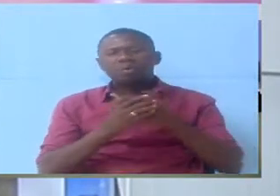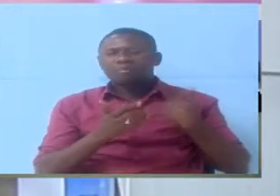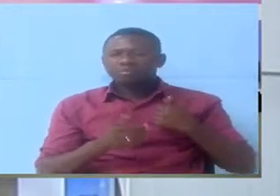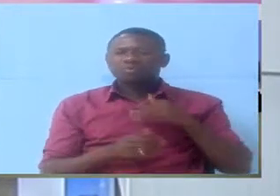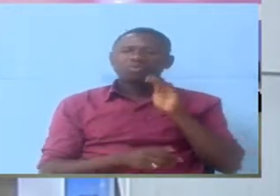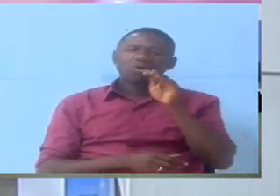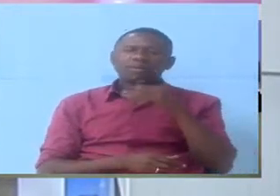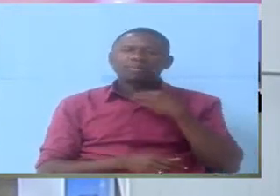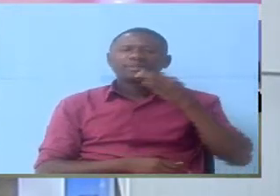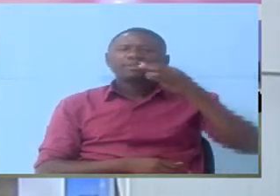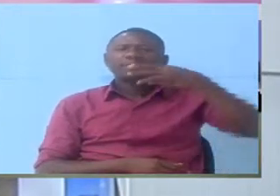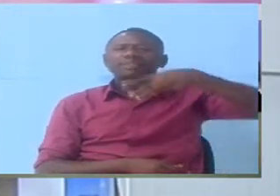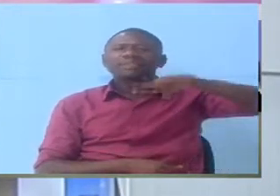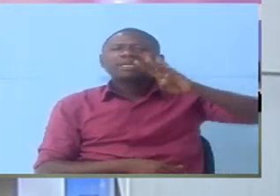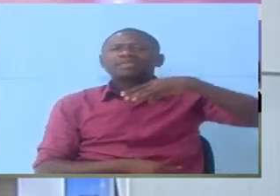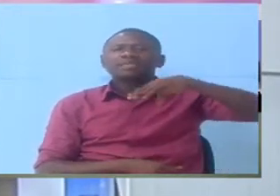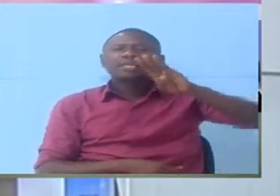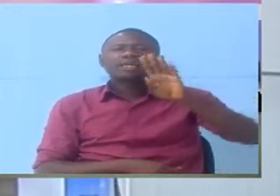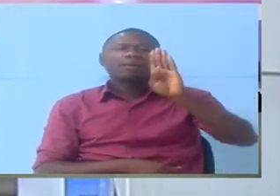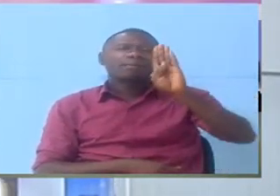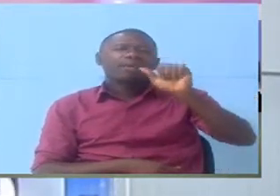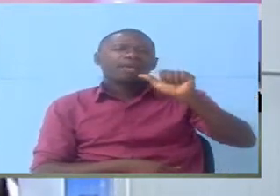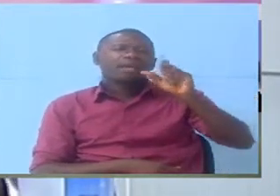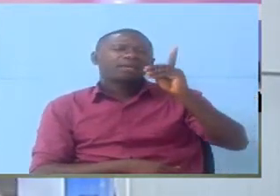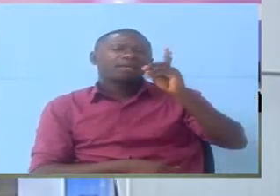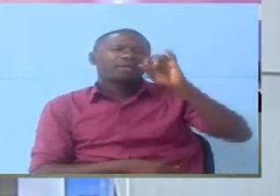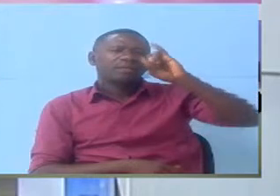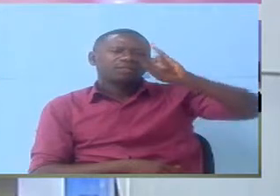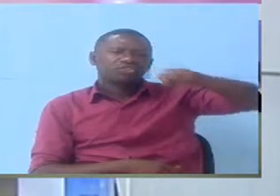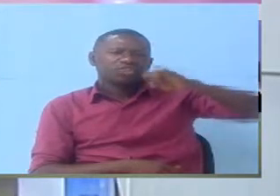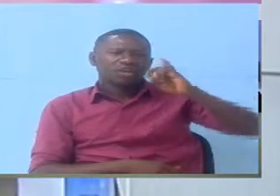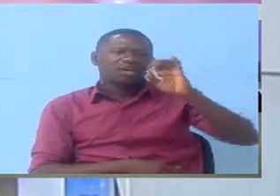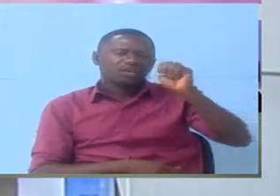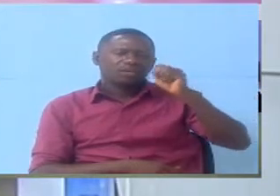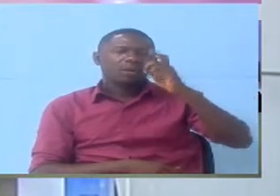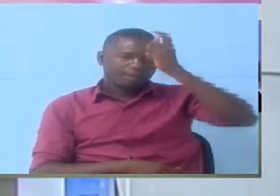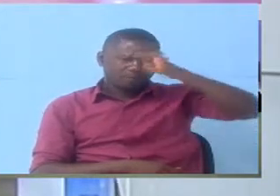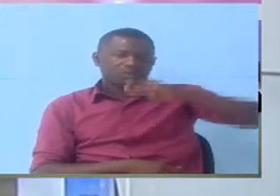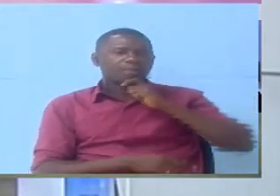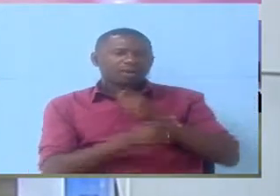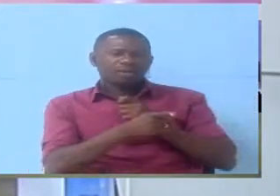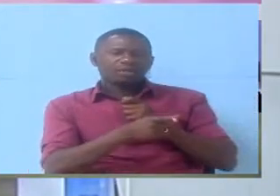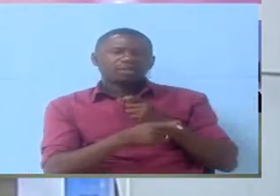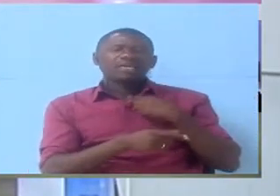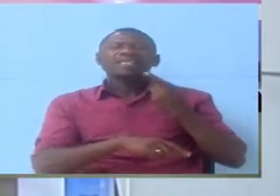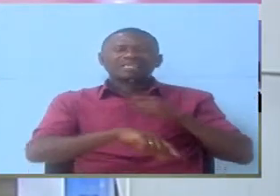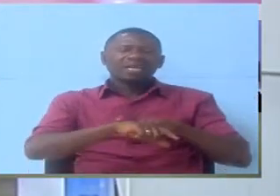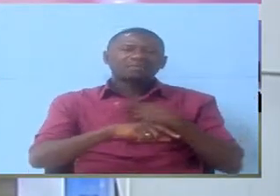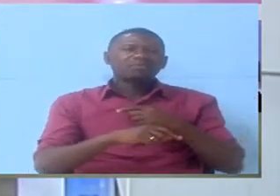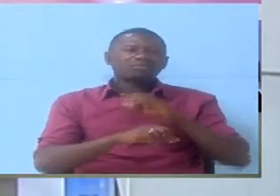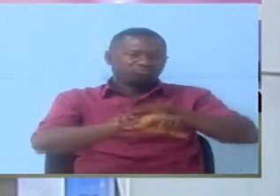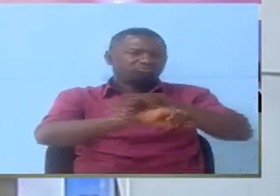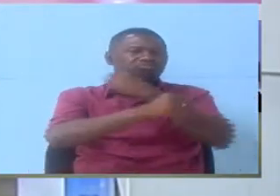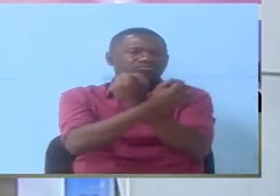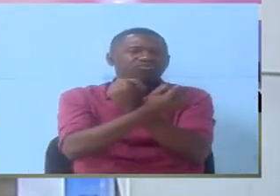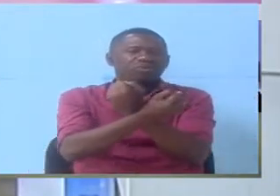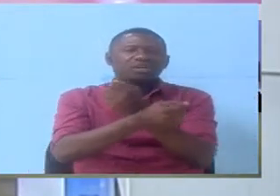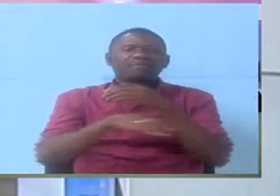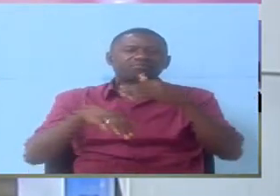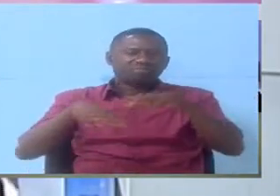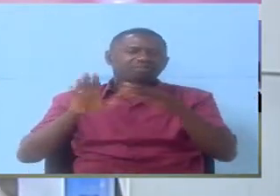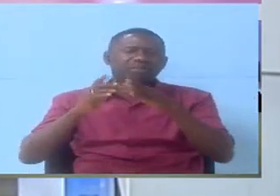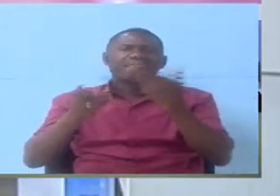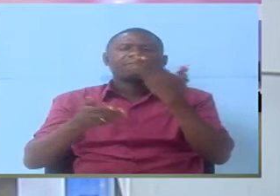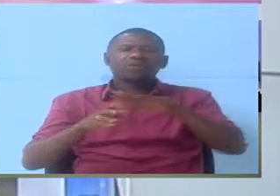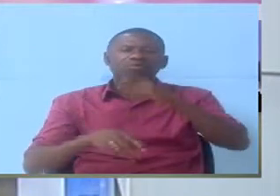he had been sacked, I think, and detained, then released after 2 weeks or 1 week. Weyatra ya mutale nun komanto ya baidu